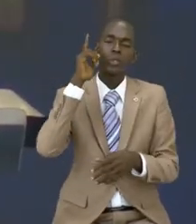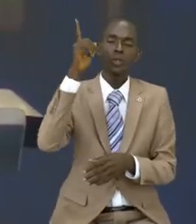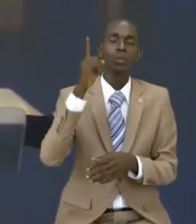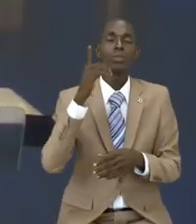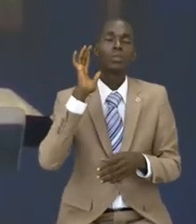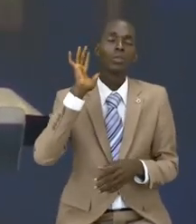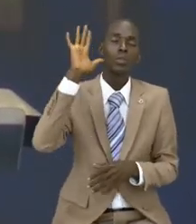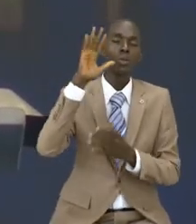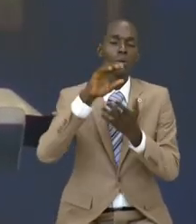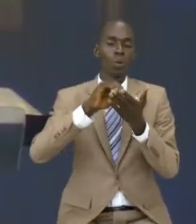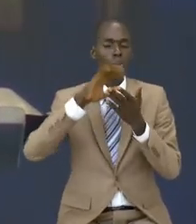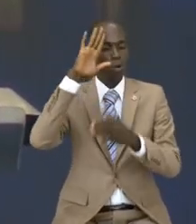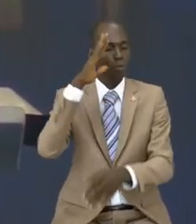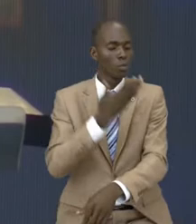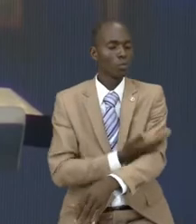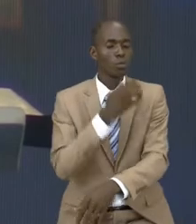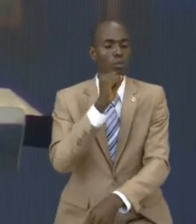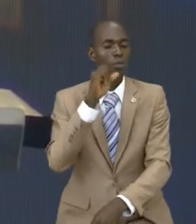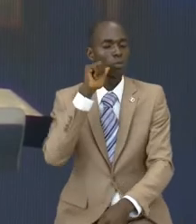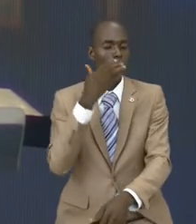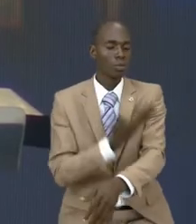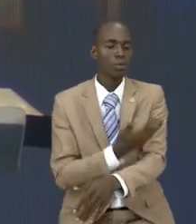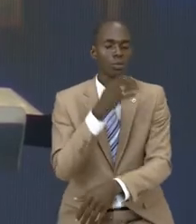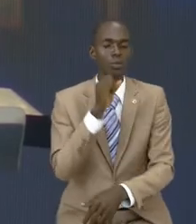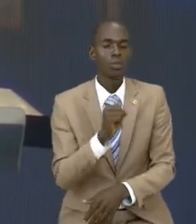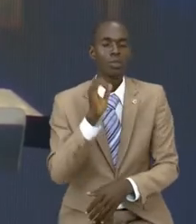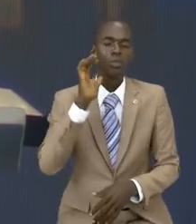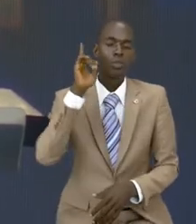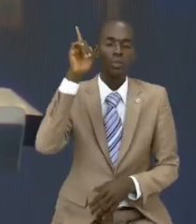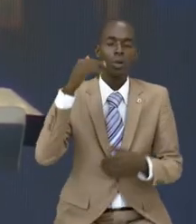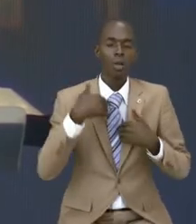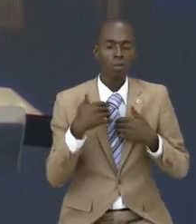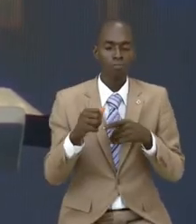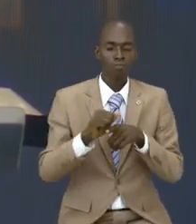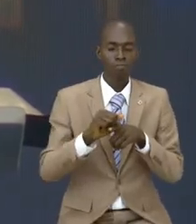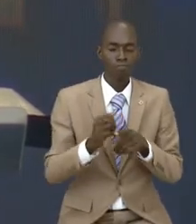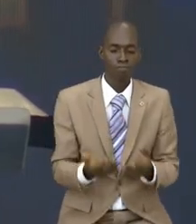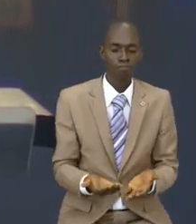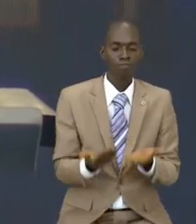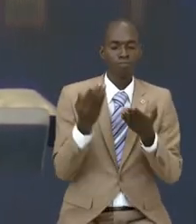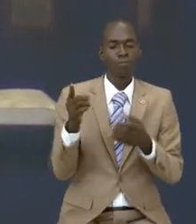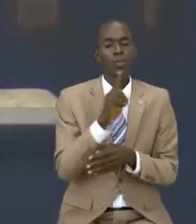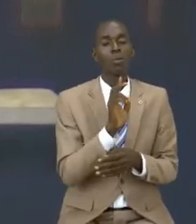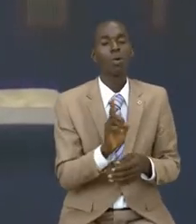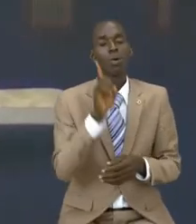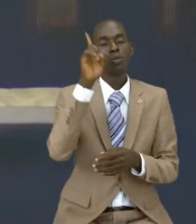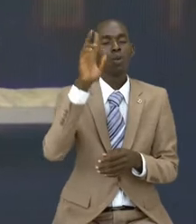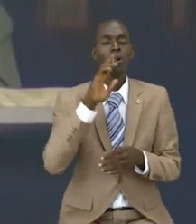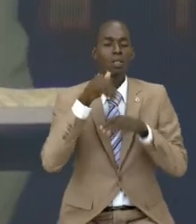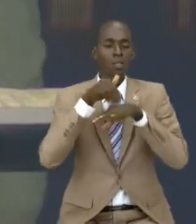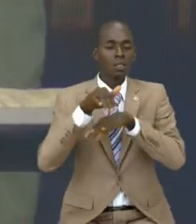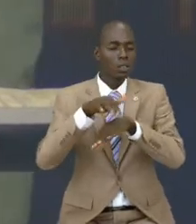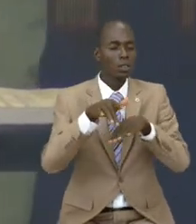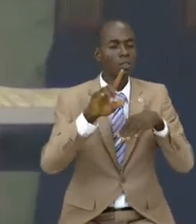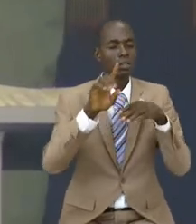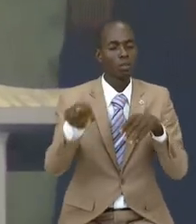own sons and daughters. You have raised them up. You are sending them to the world to